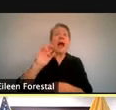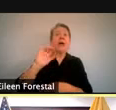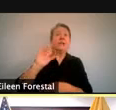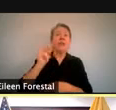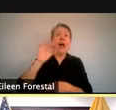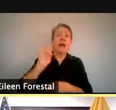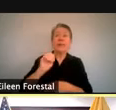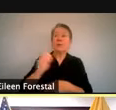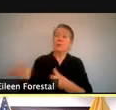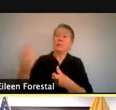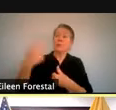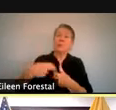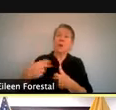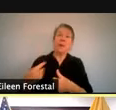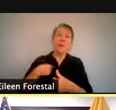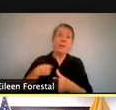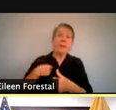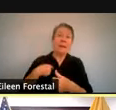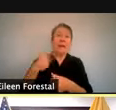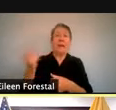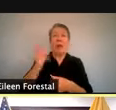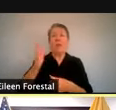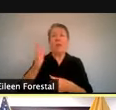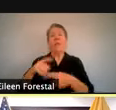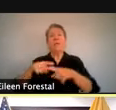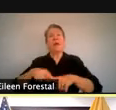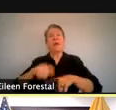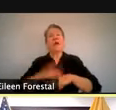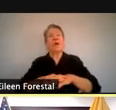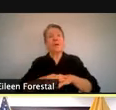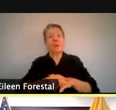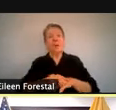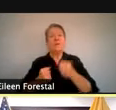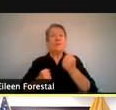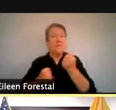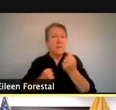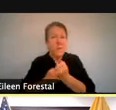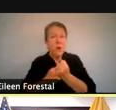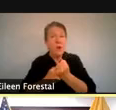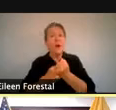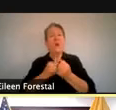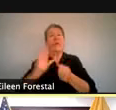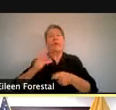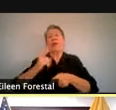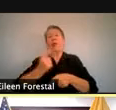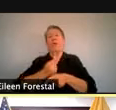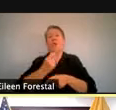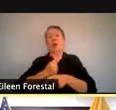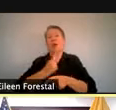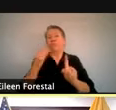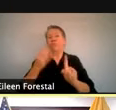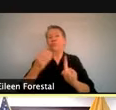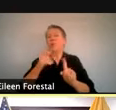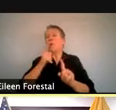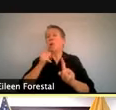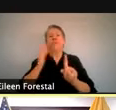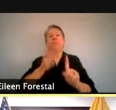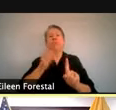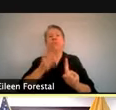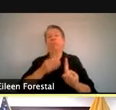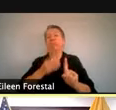on the love and support from their regular customers. I have to say this. I think V is from the north in Vietnam. Rose is from